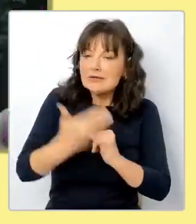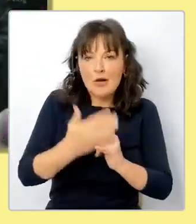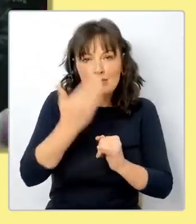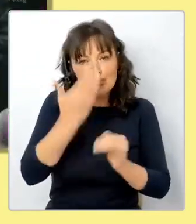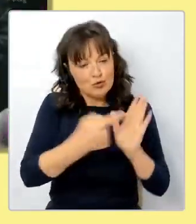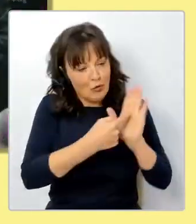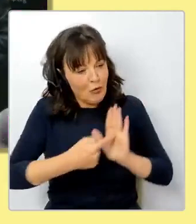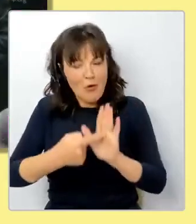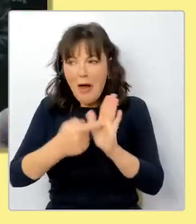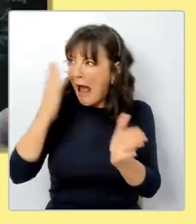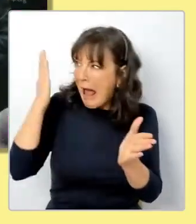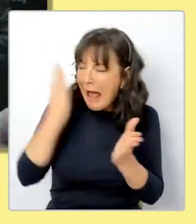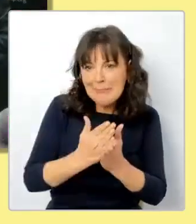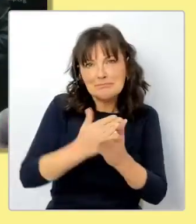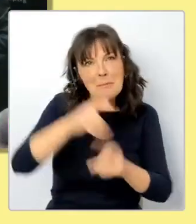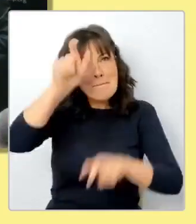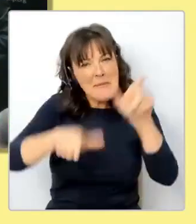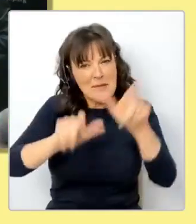us.